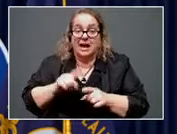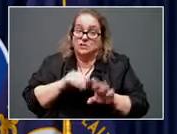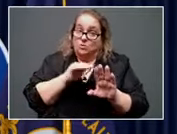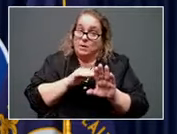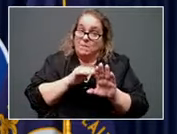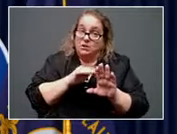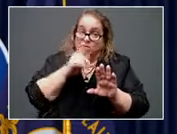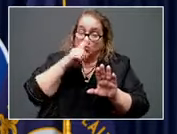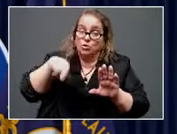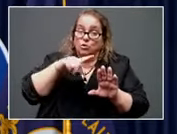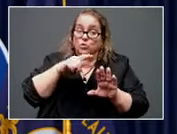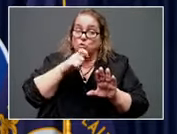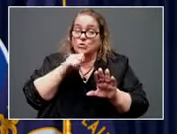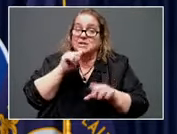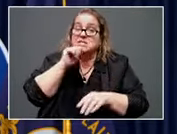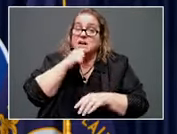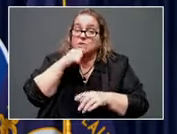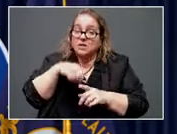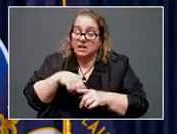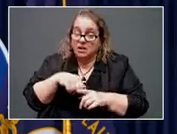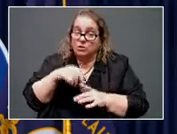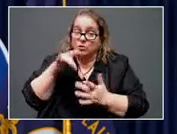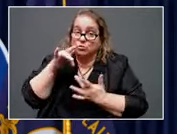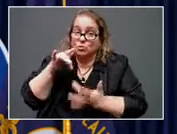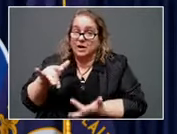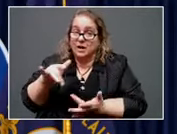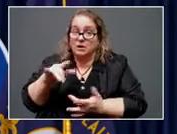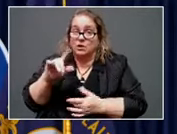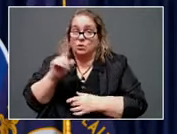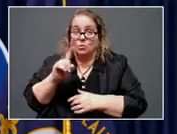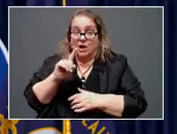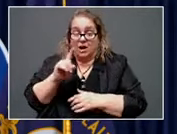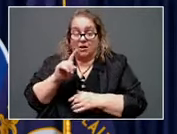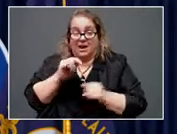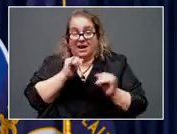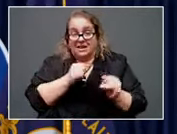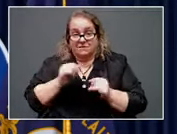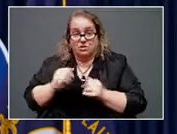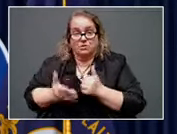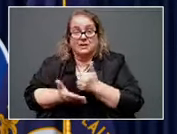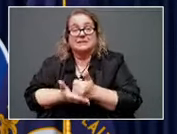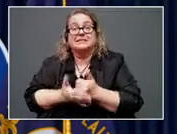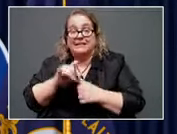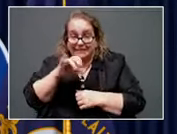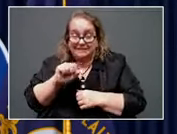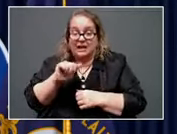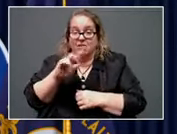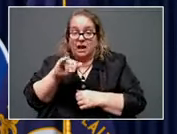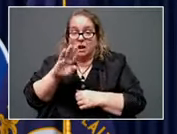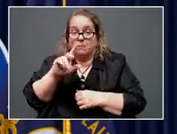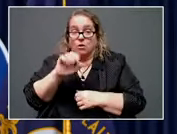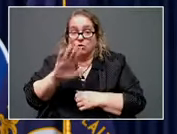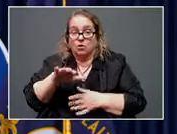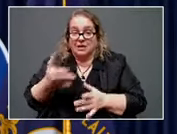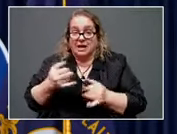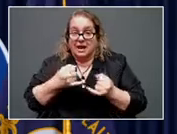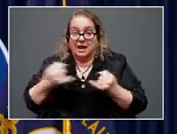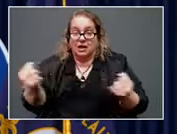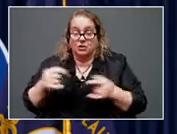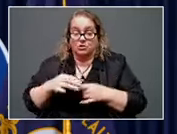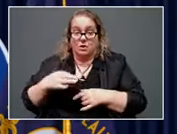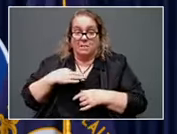suffered in the tornadoes, where individual assistance is available, your deadline to apply for FEMA assistance is